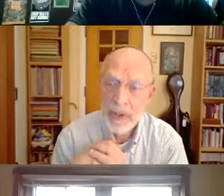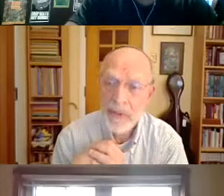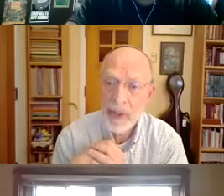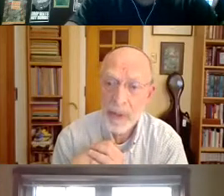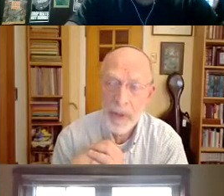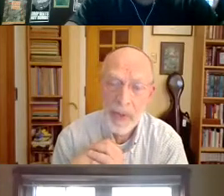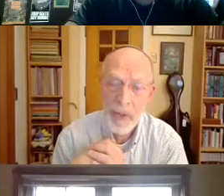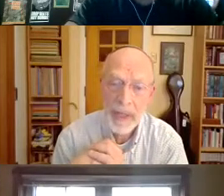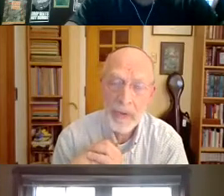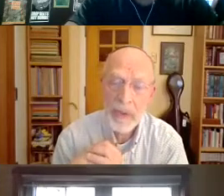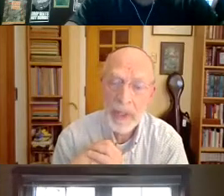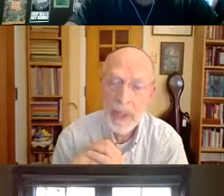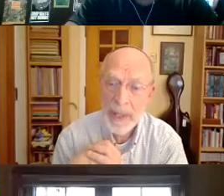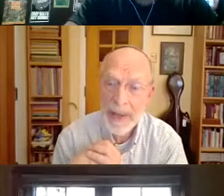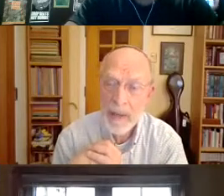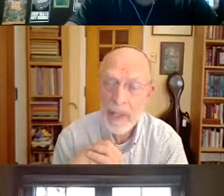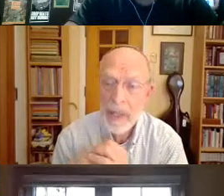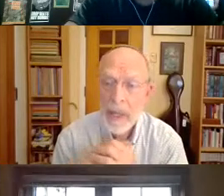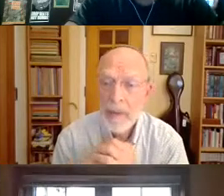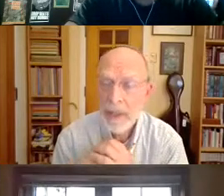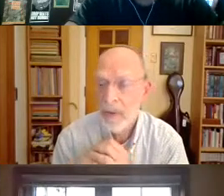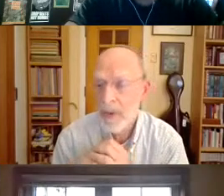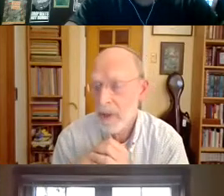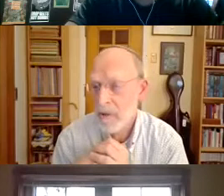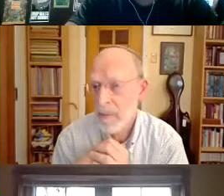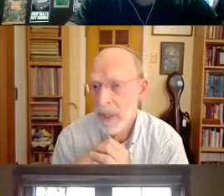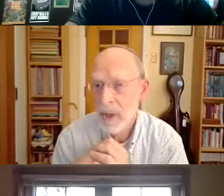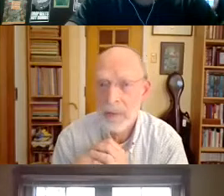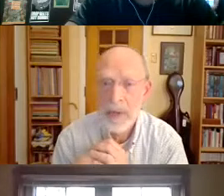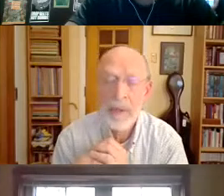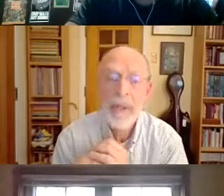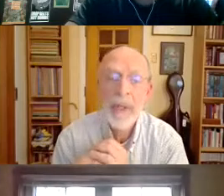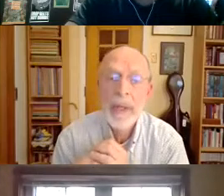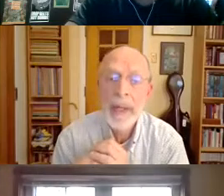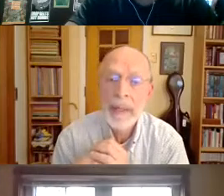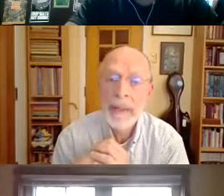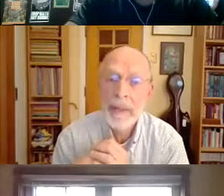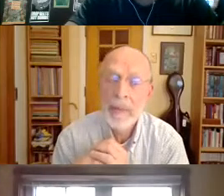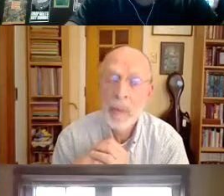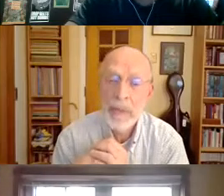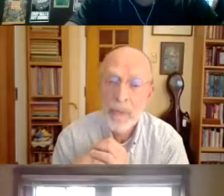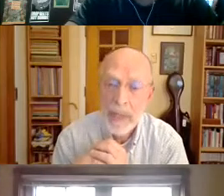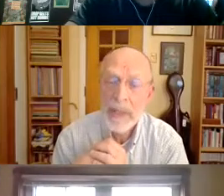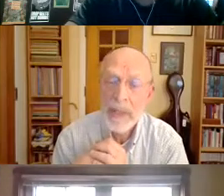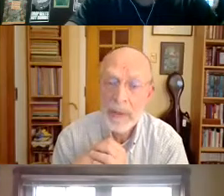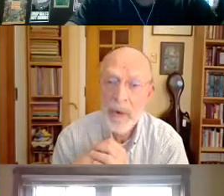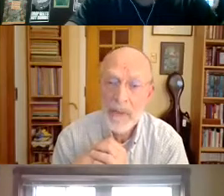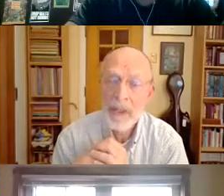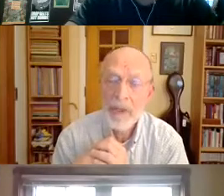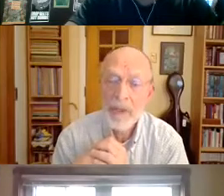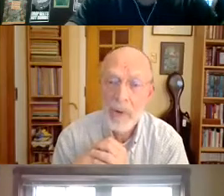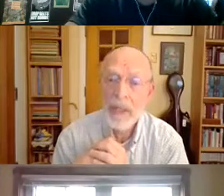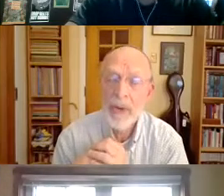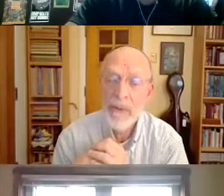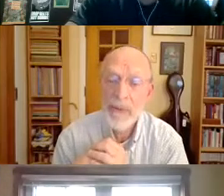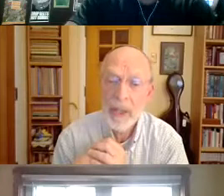are significant with respect to Hillel Academy, the intersection of Munhall Road. And we really need traffic